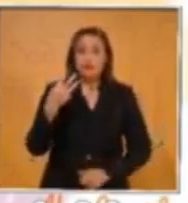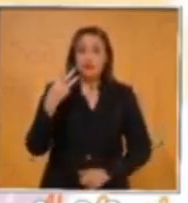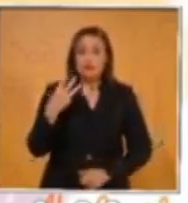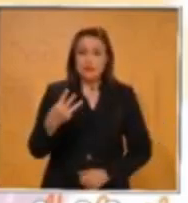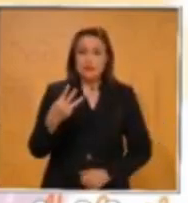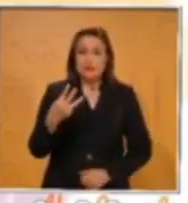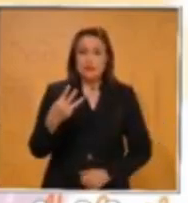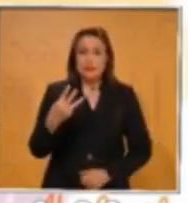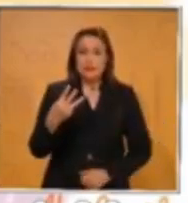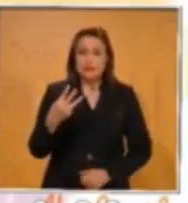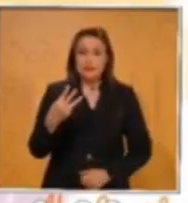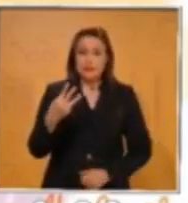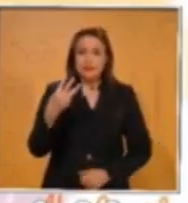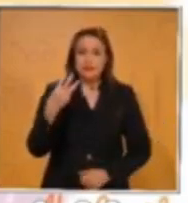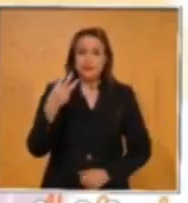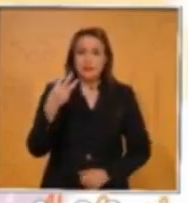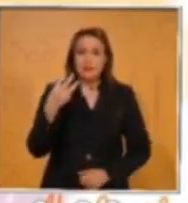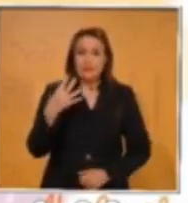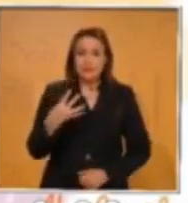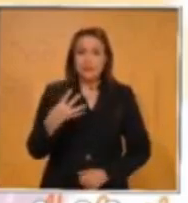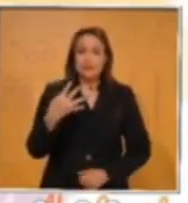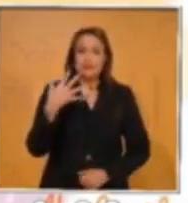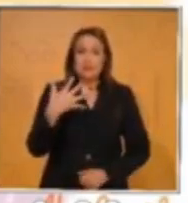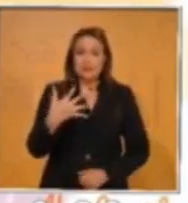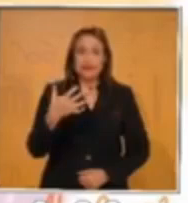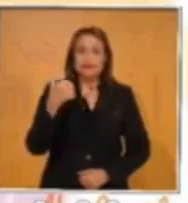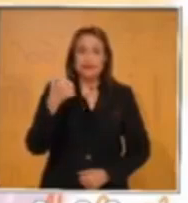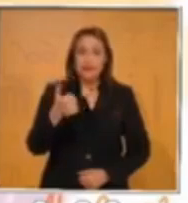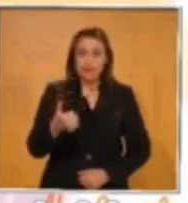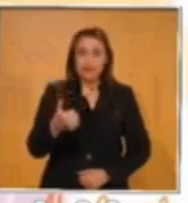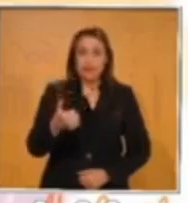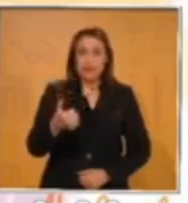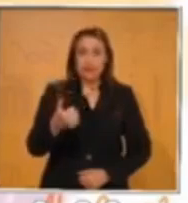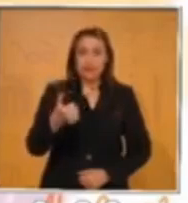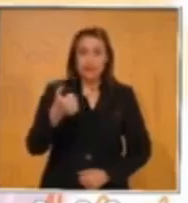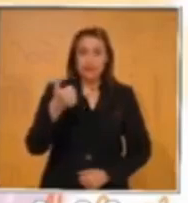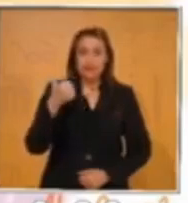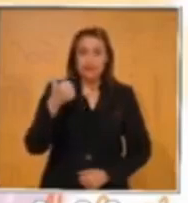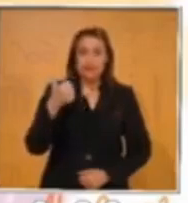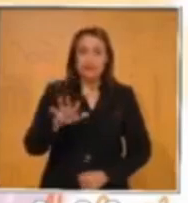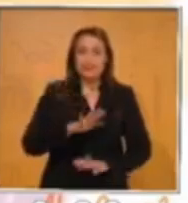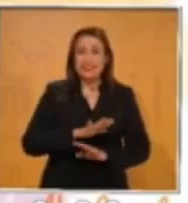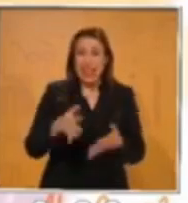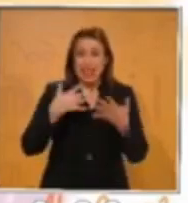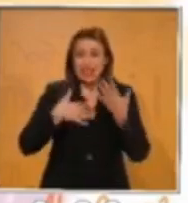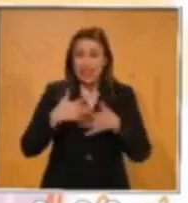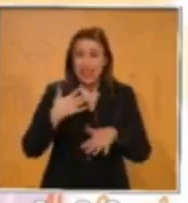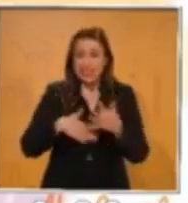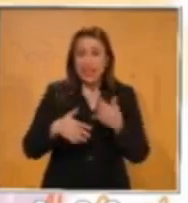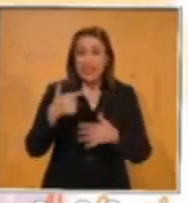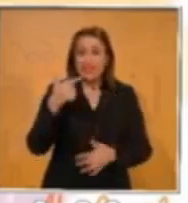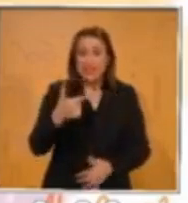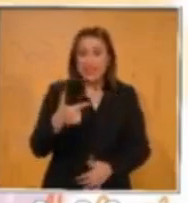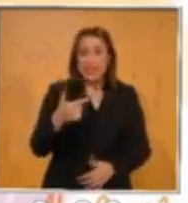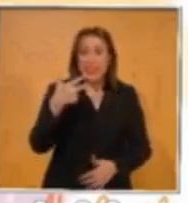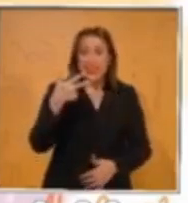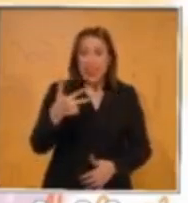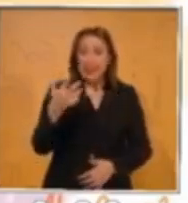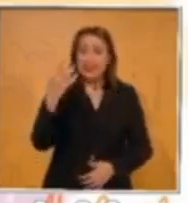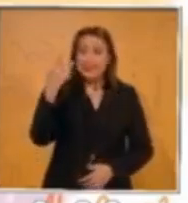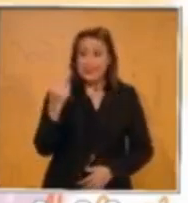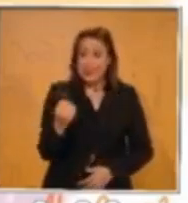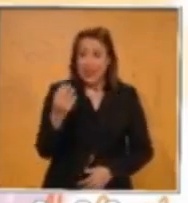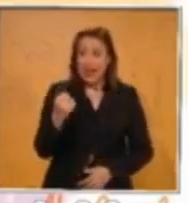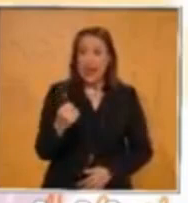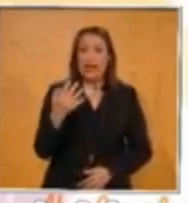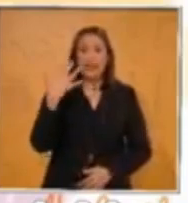3, 5, 6. Oh, it's harder. 7, 9,